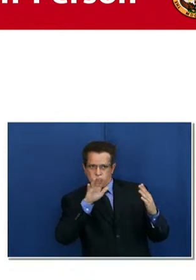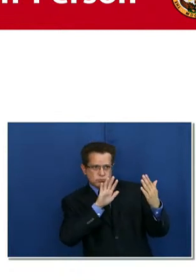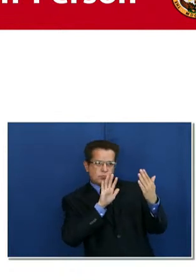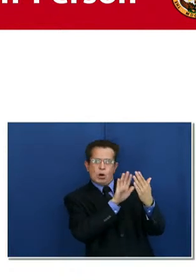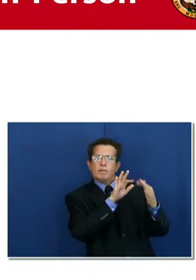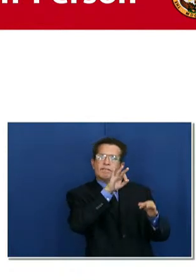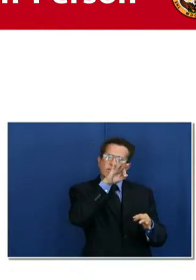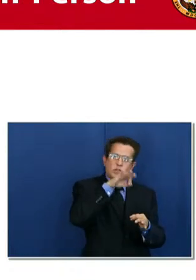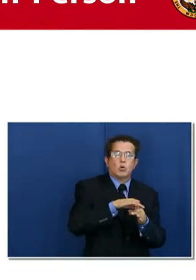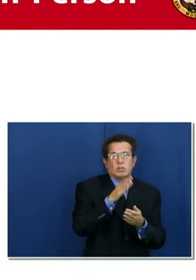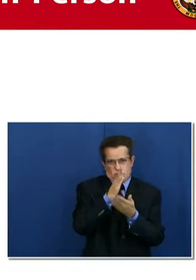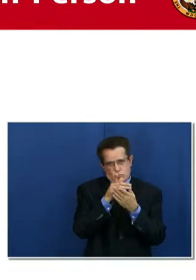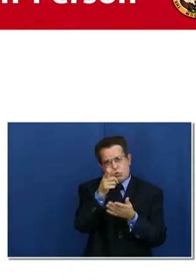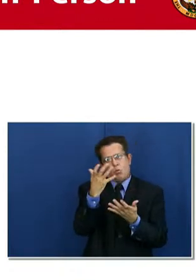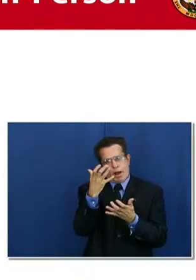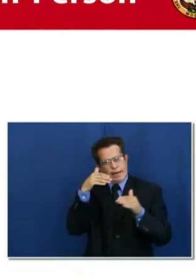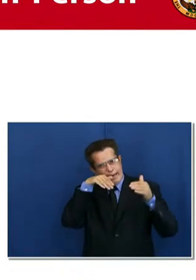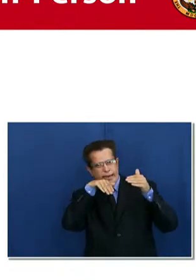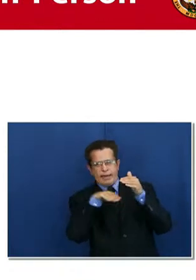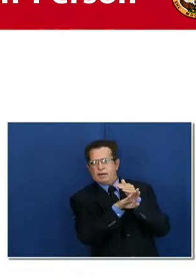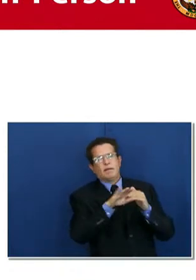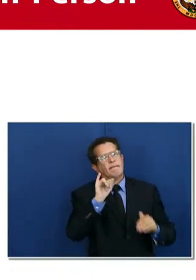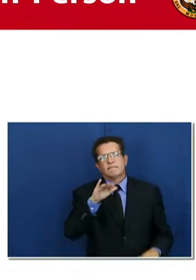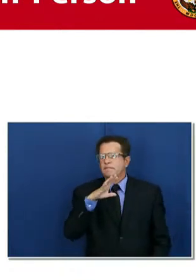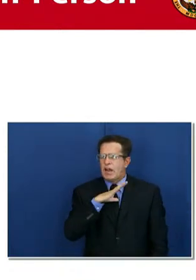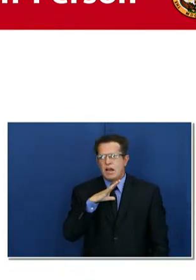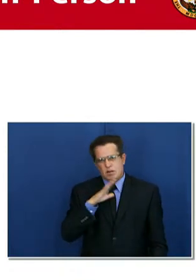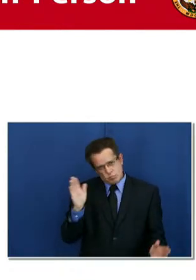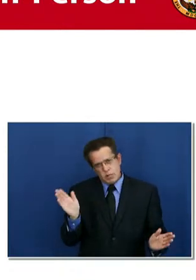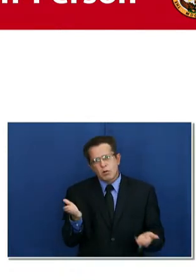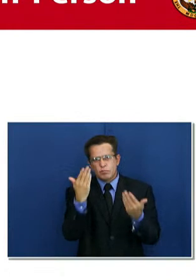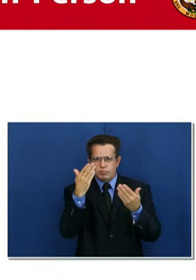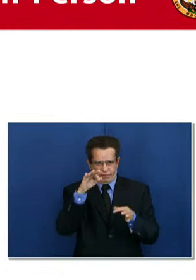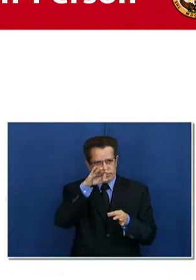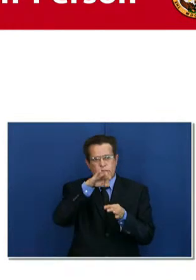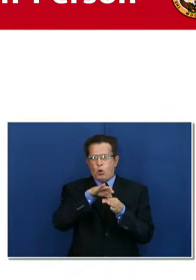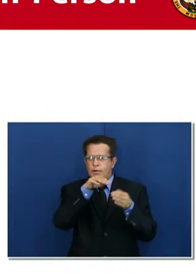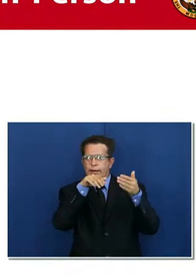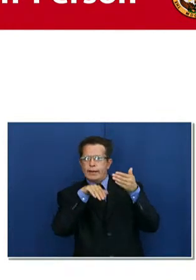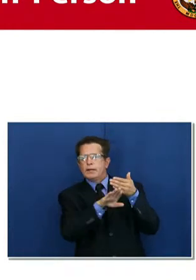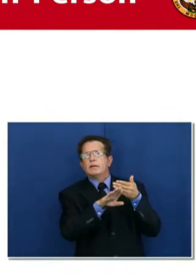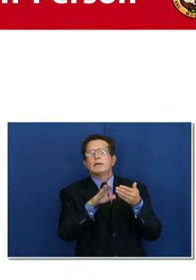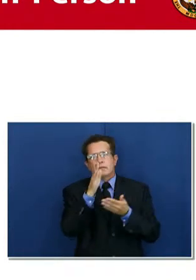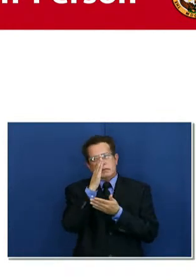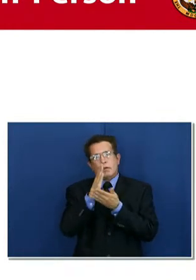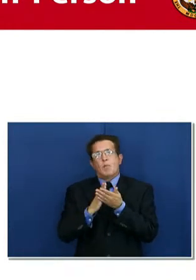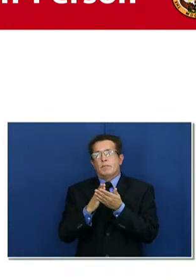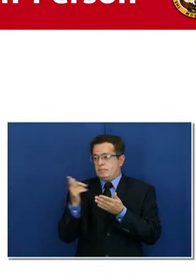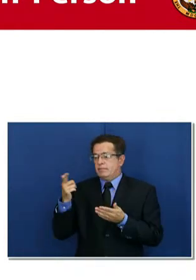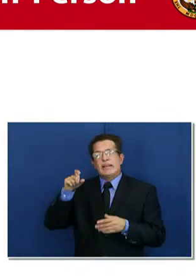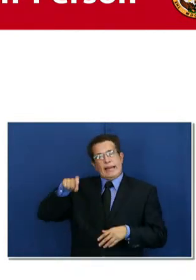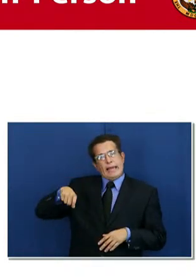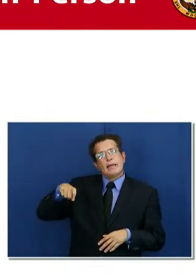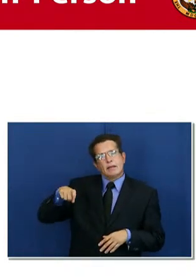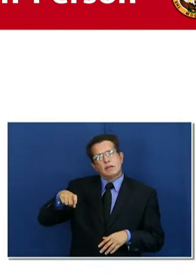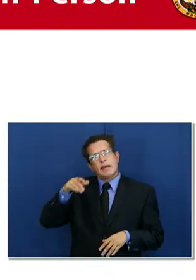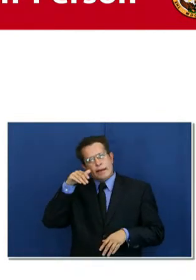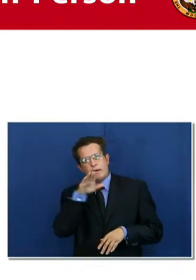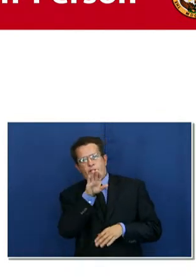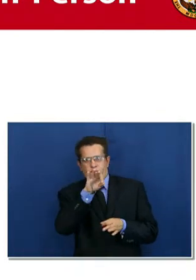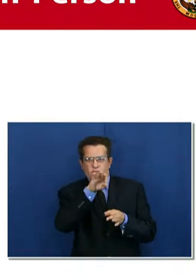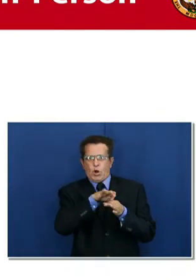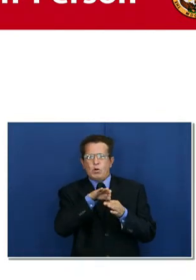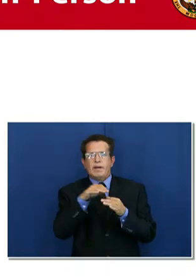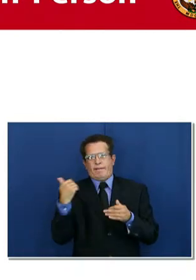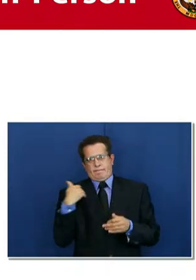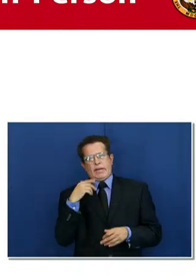will be emphatic of wanting to vote in person, that's okay. But there are going to be individuals that need to vote in person. Those are individuals